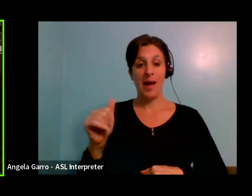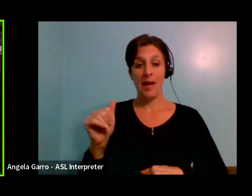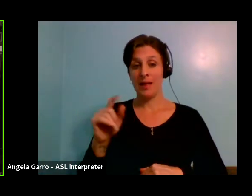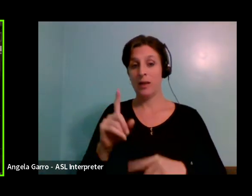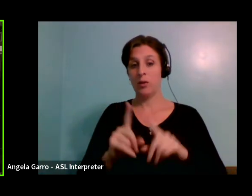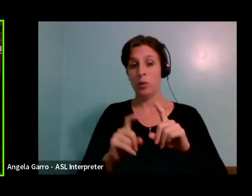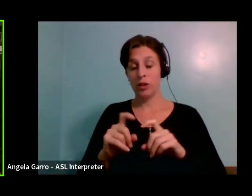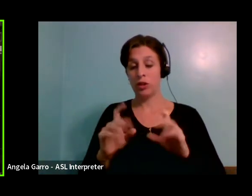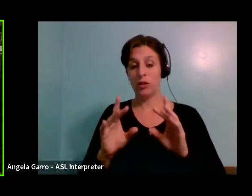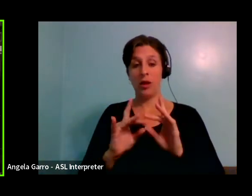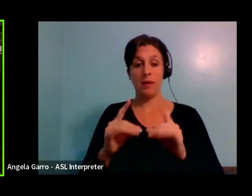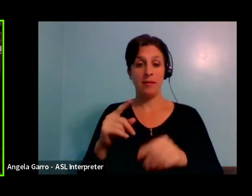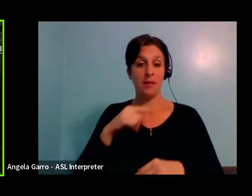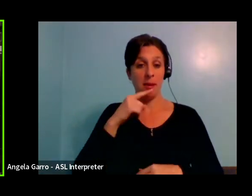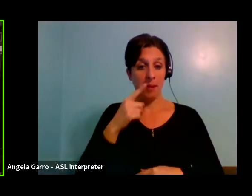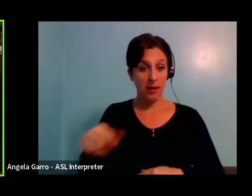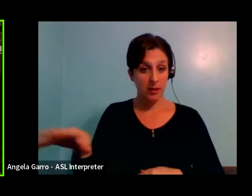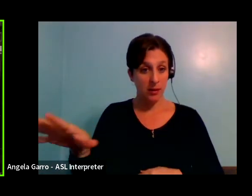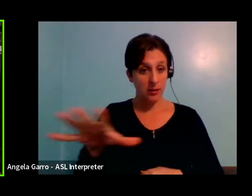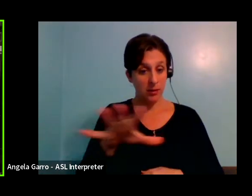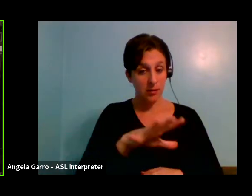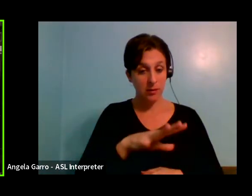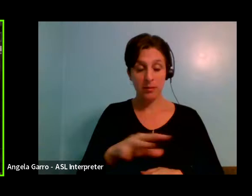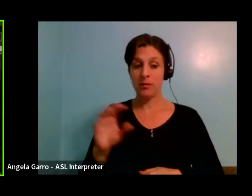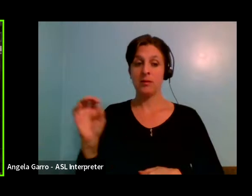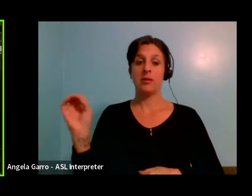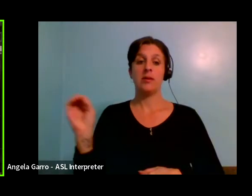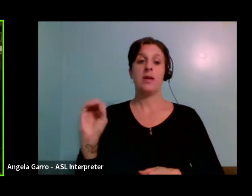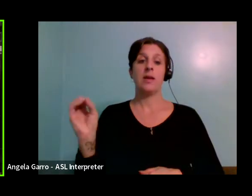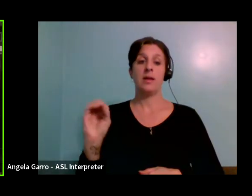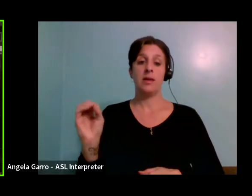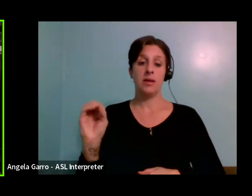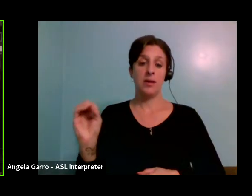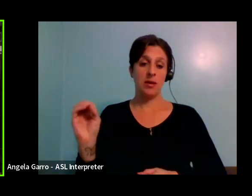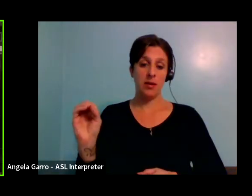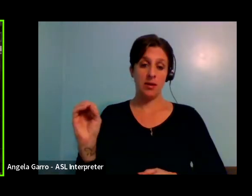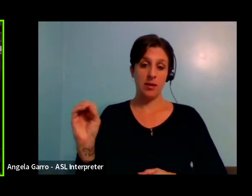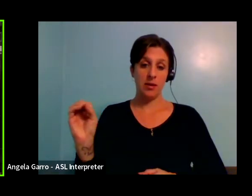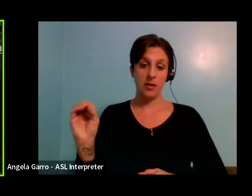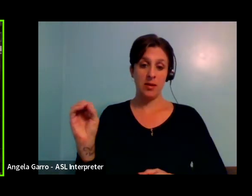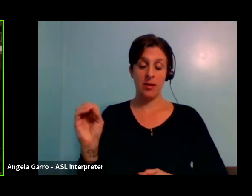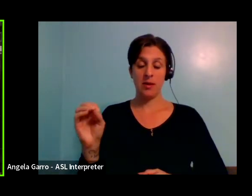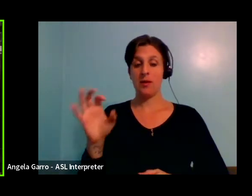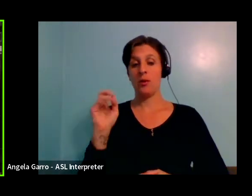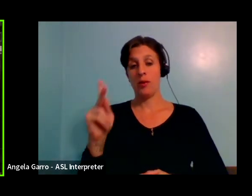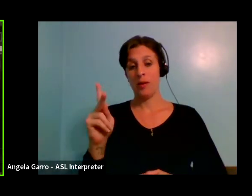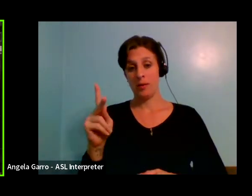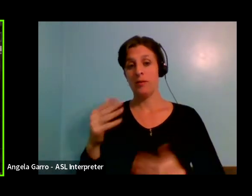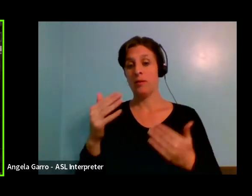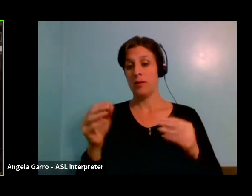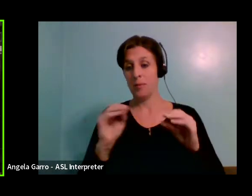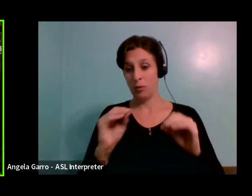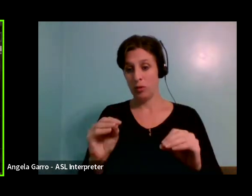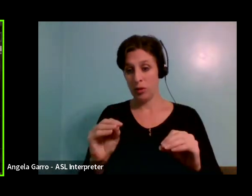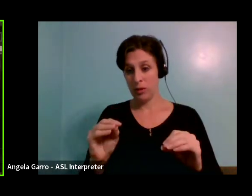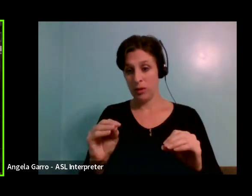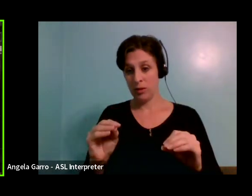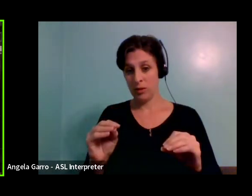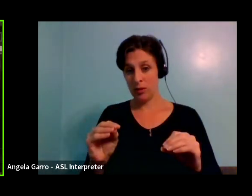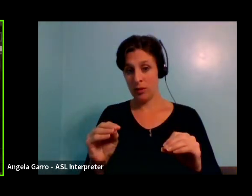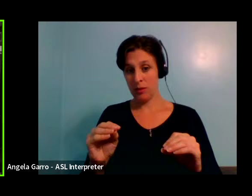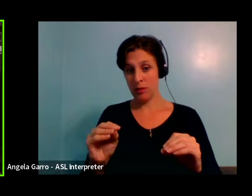public? There are none. It's okay. Entertain a motion. So